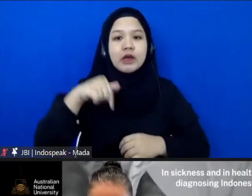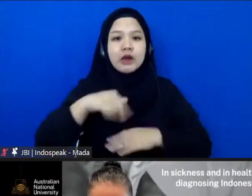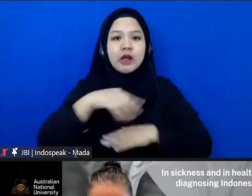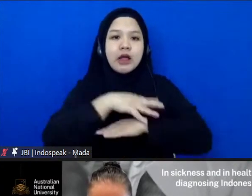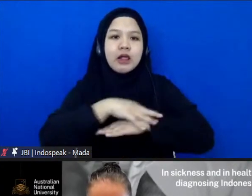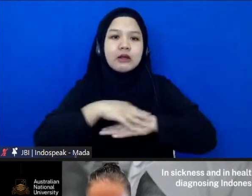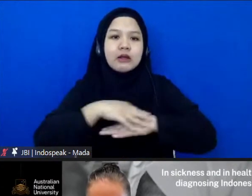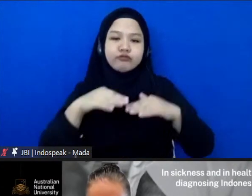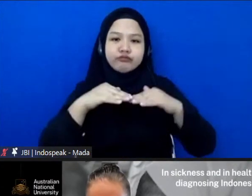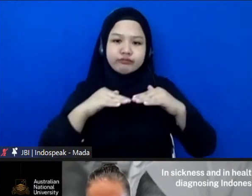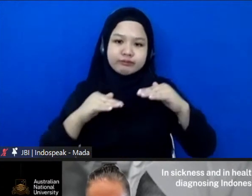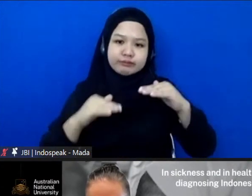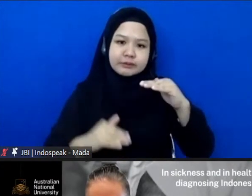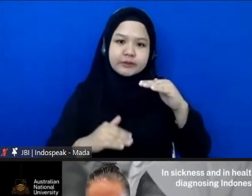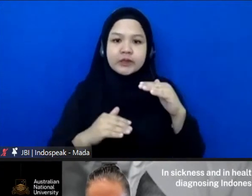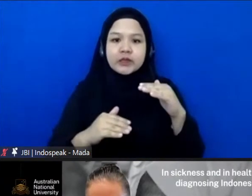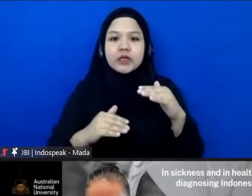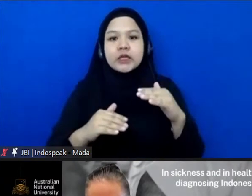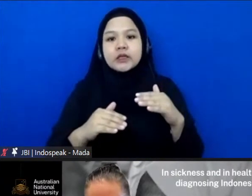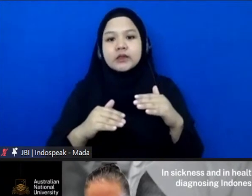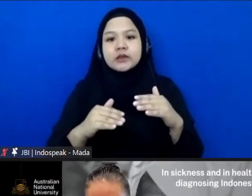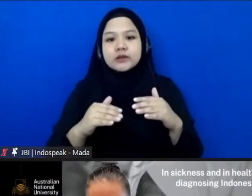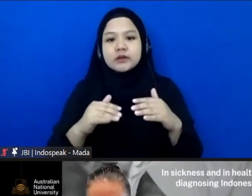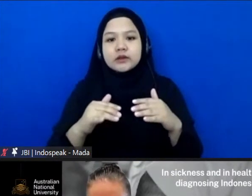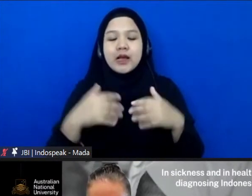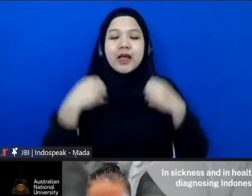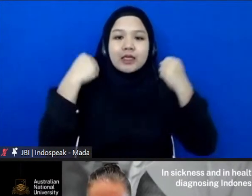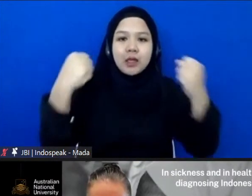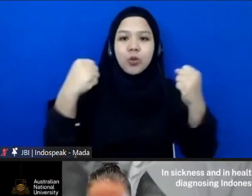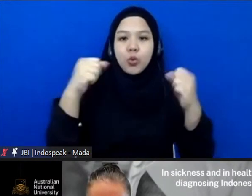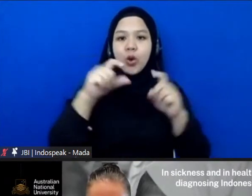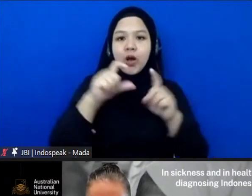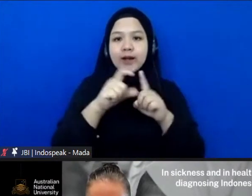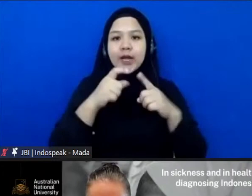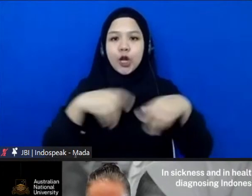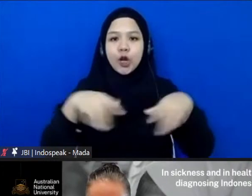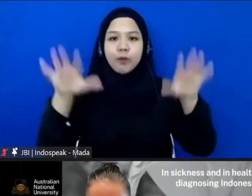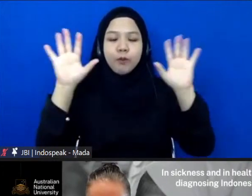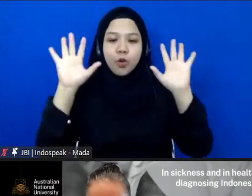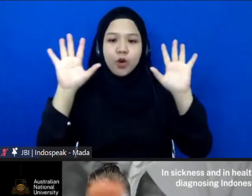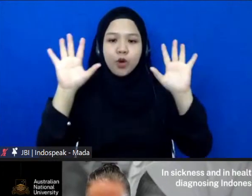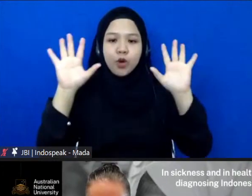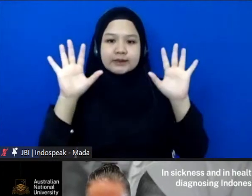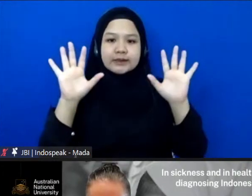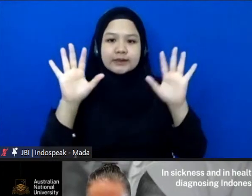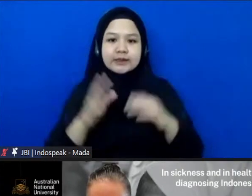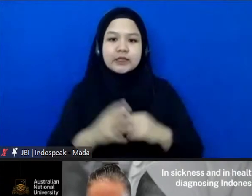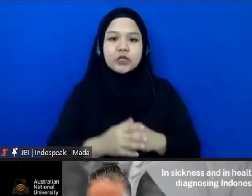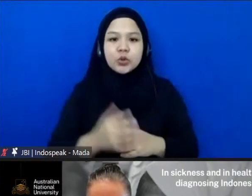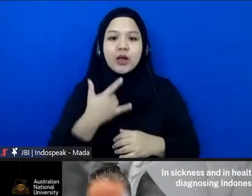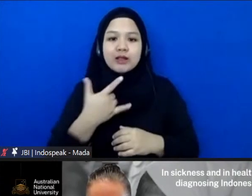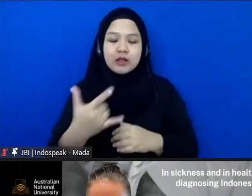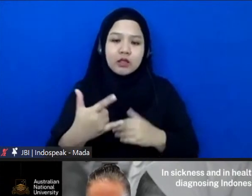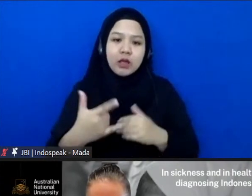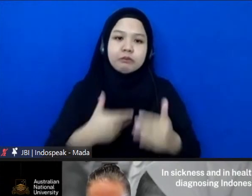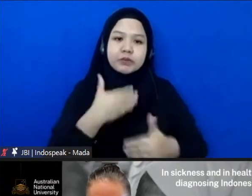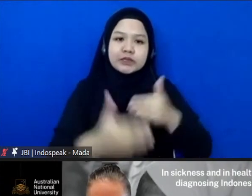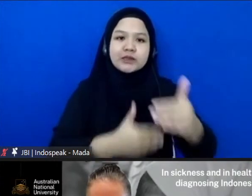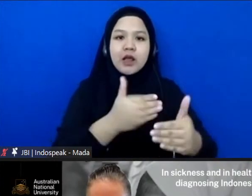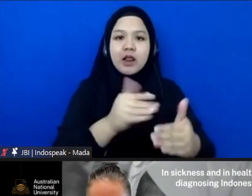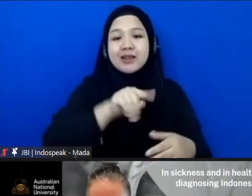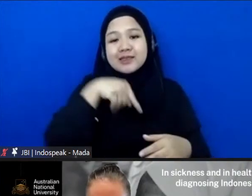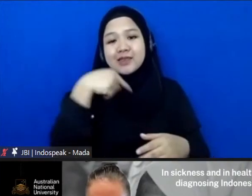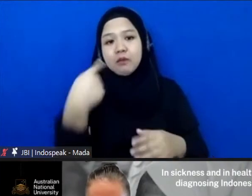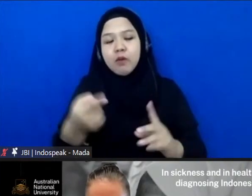it on track to be the fourth largest economy in the world by 2050. But to recover